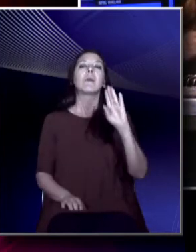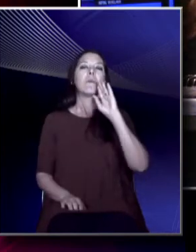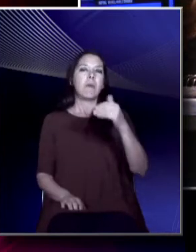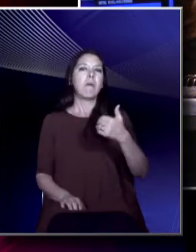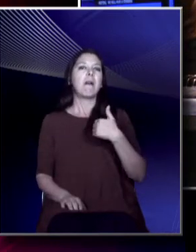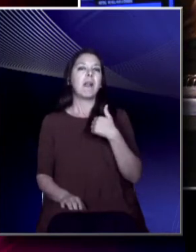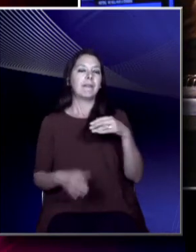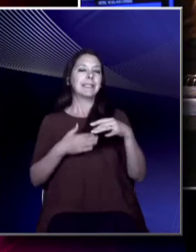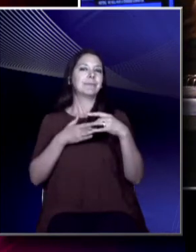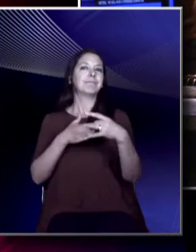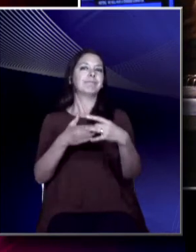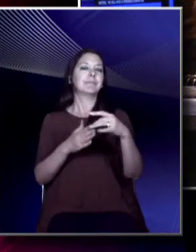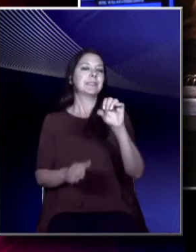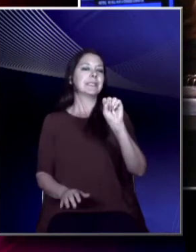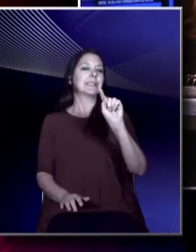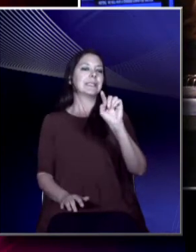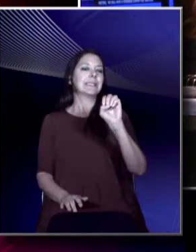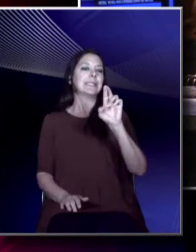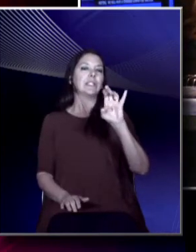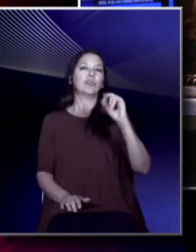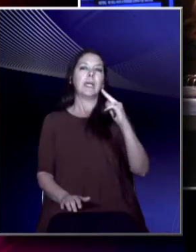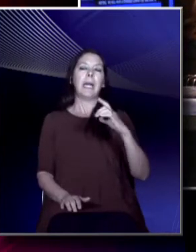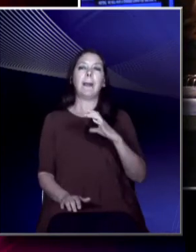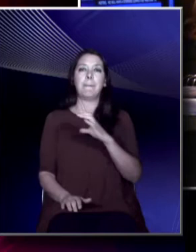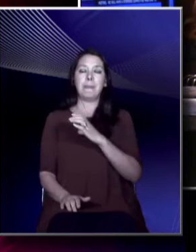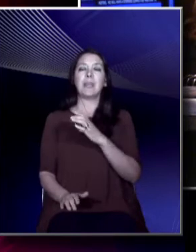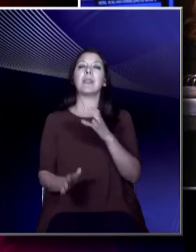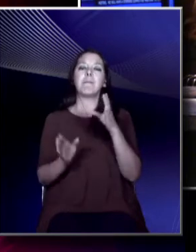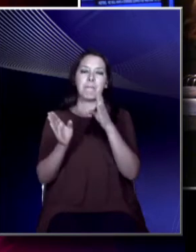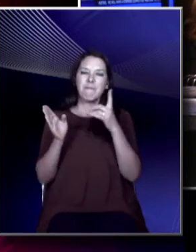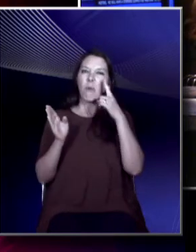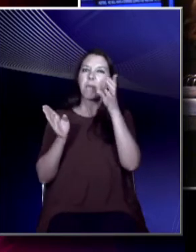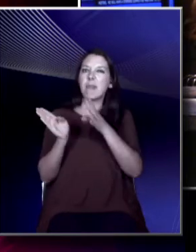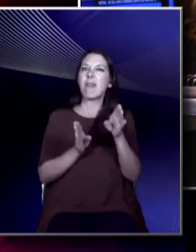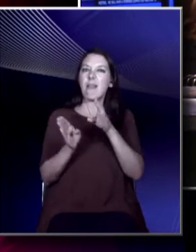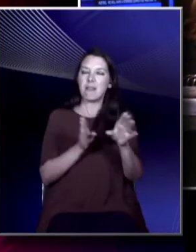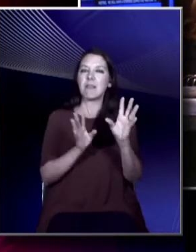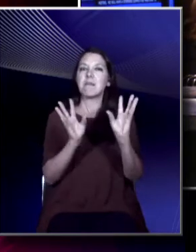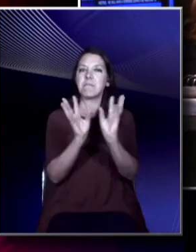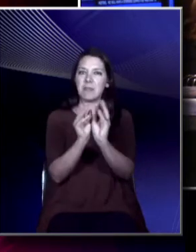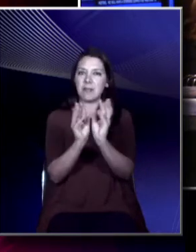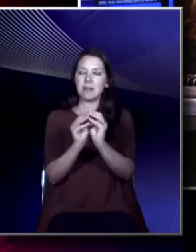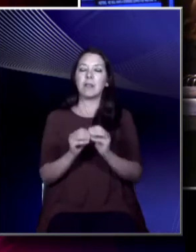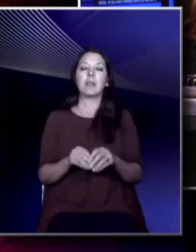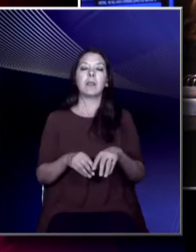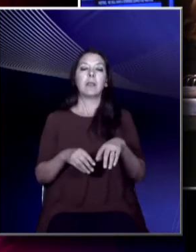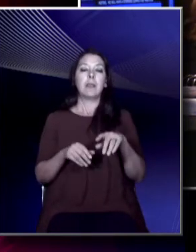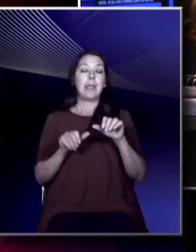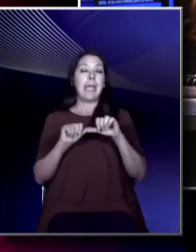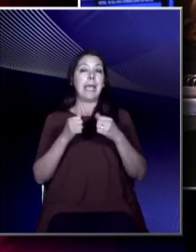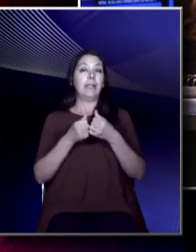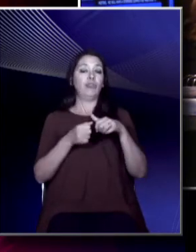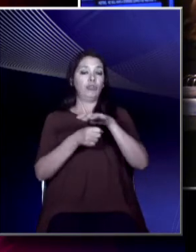committee meeting, strategic plan steering committee meeting internally within the agency on April